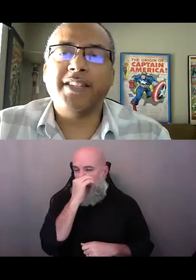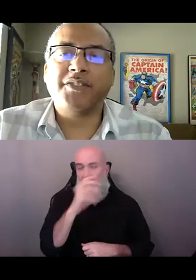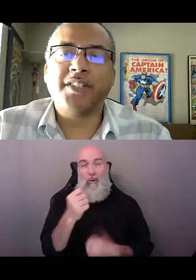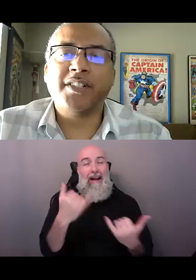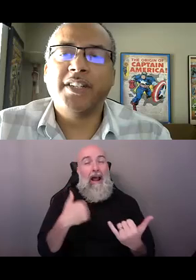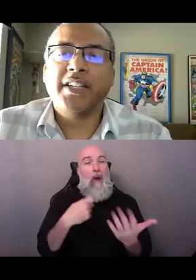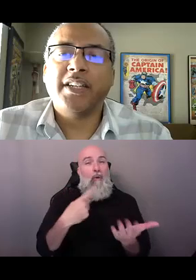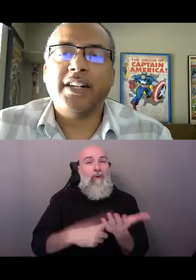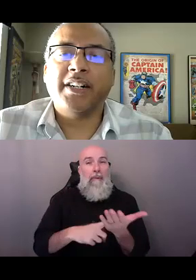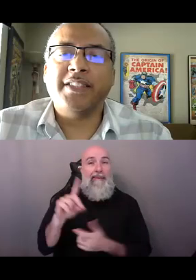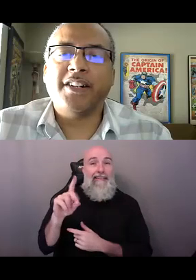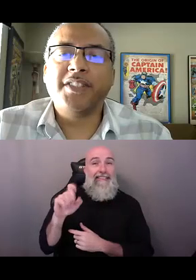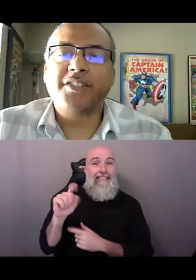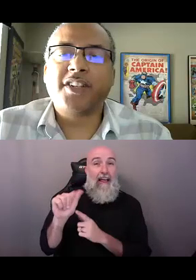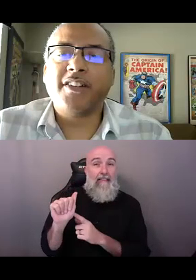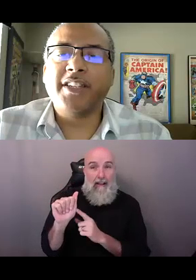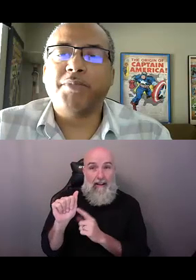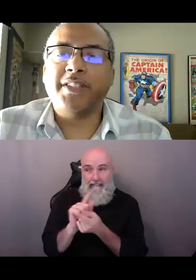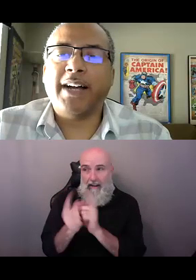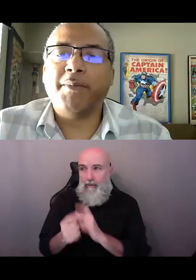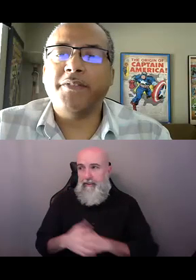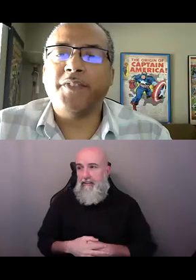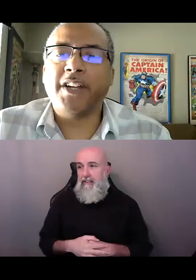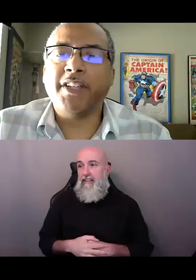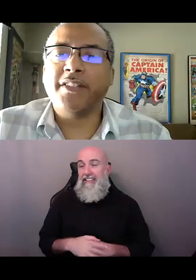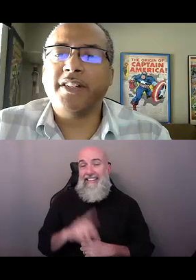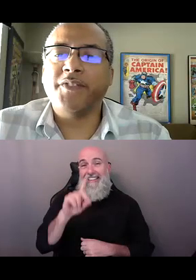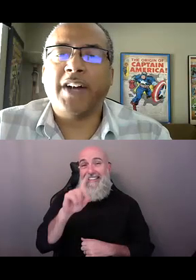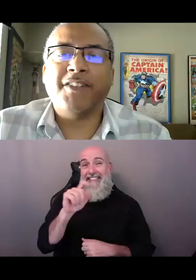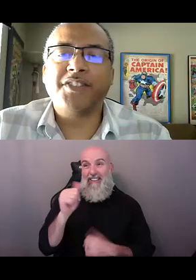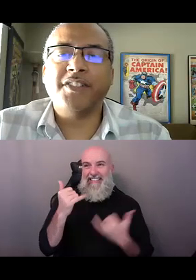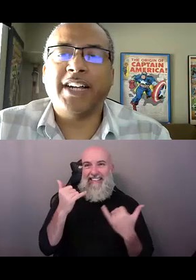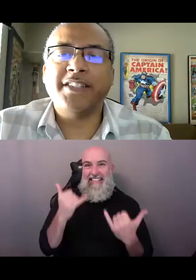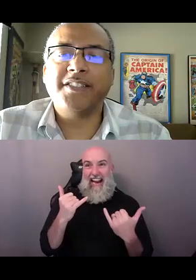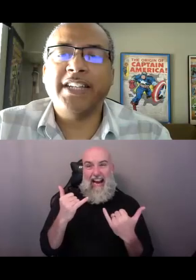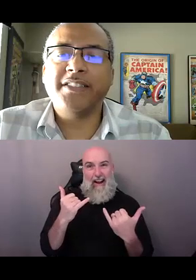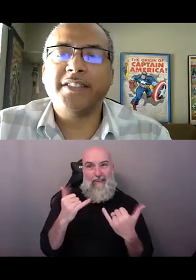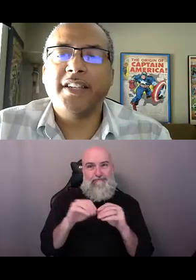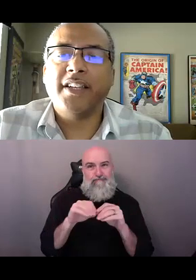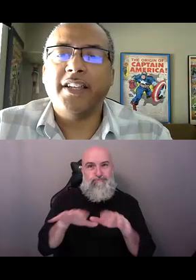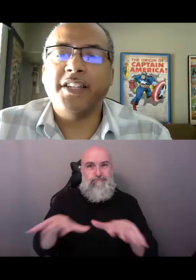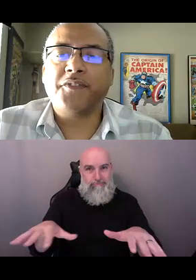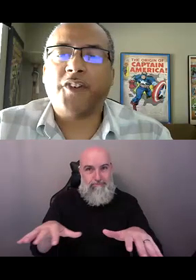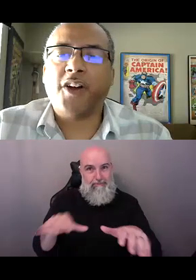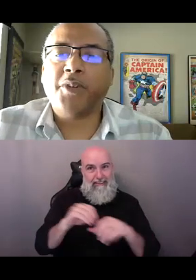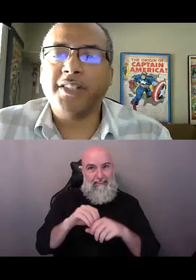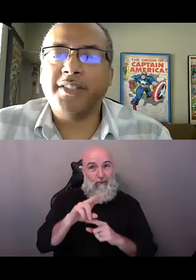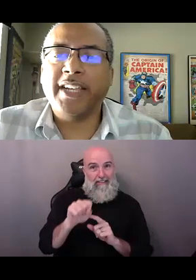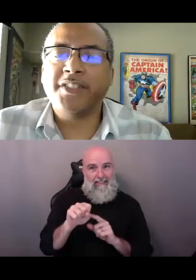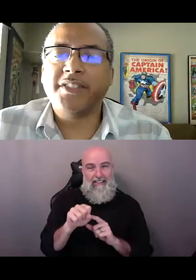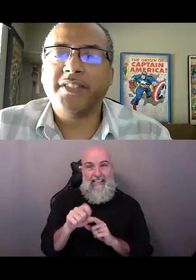about Delta. Delta is currently the predominant variant of the virus in the United States. It is far